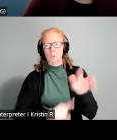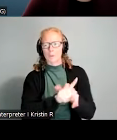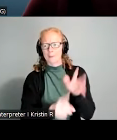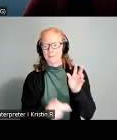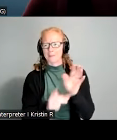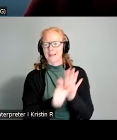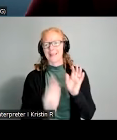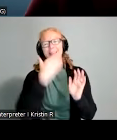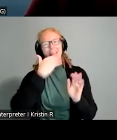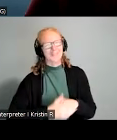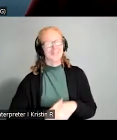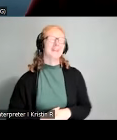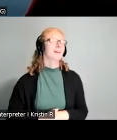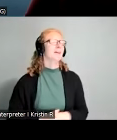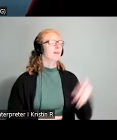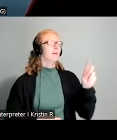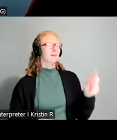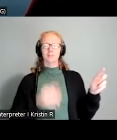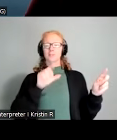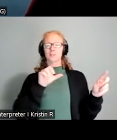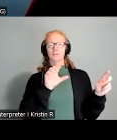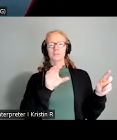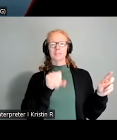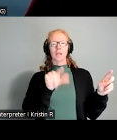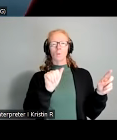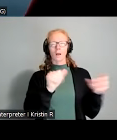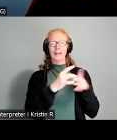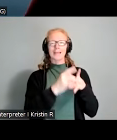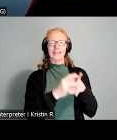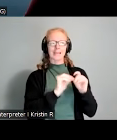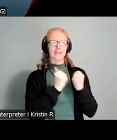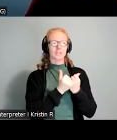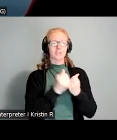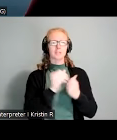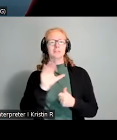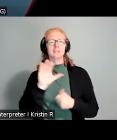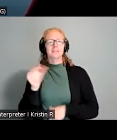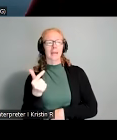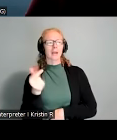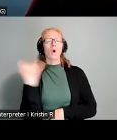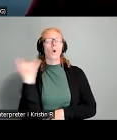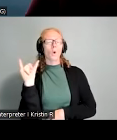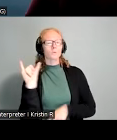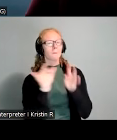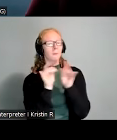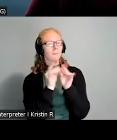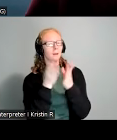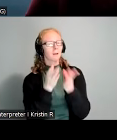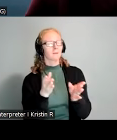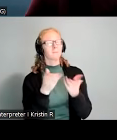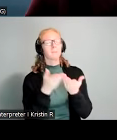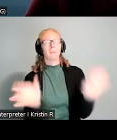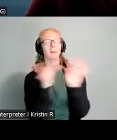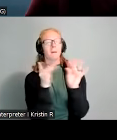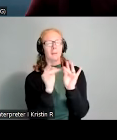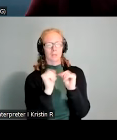Thank you. In addition to being a CEQA lead agency, SCAG is also a public commenting agency through its Intergovernmental